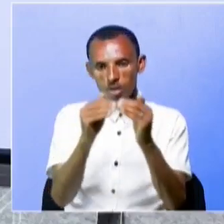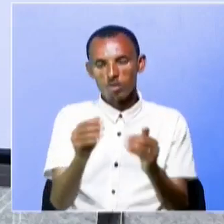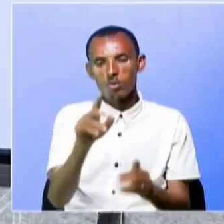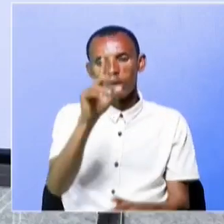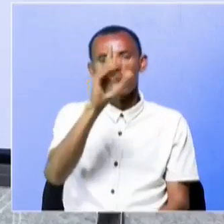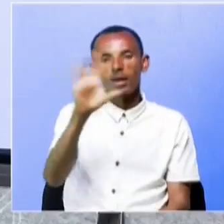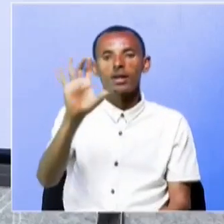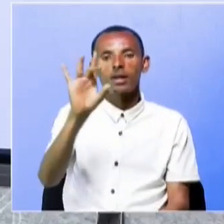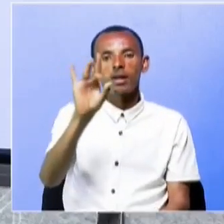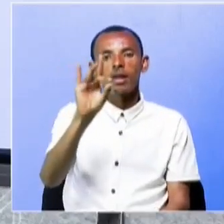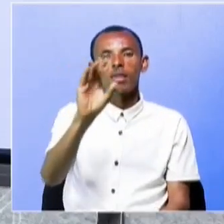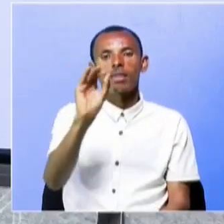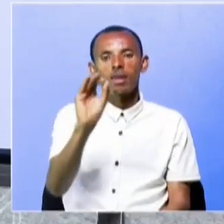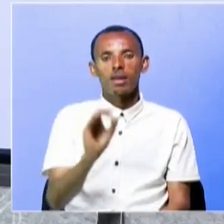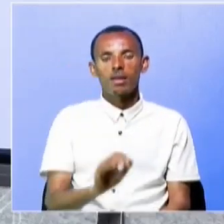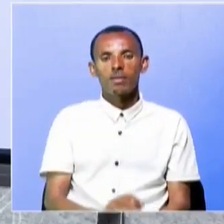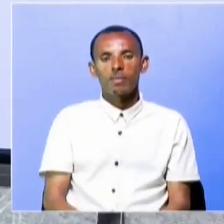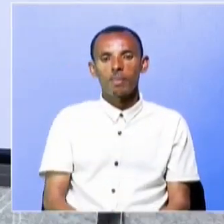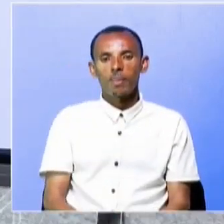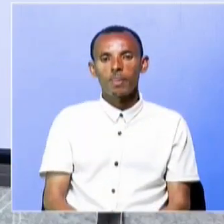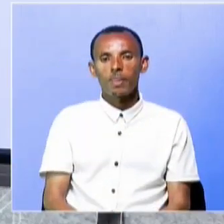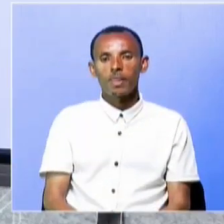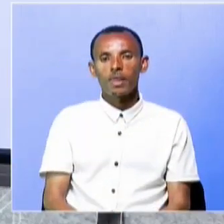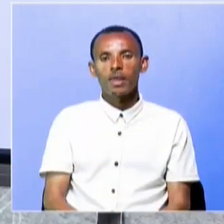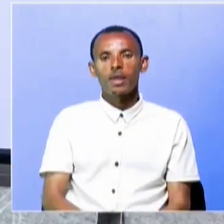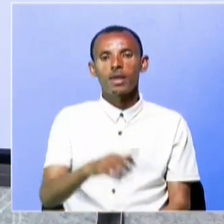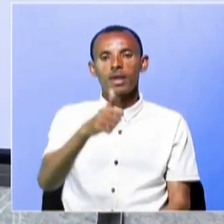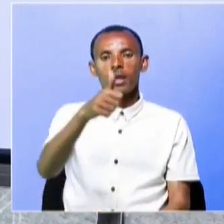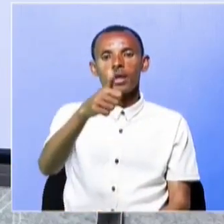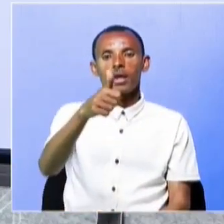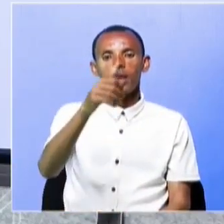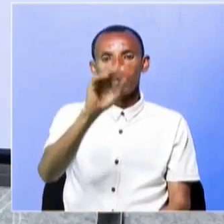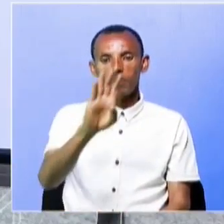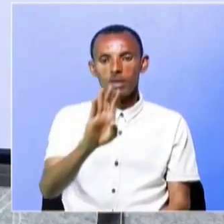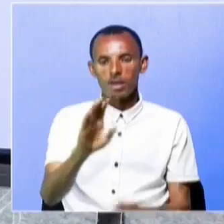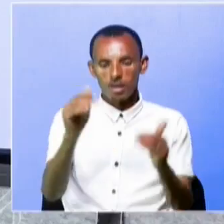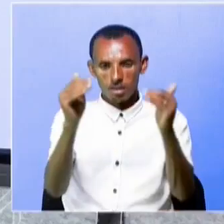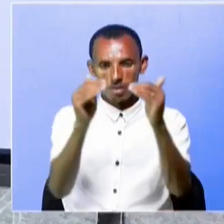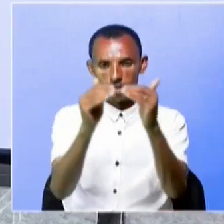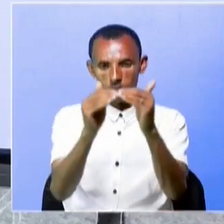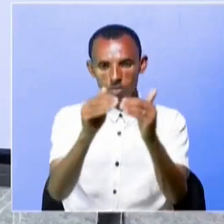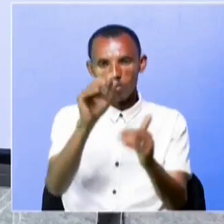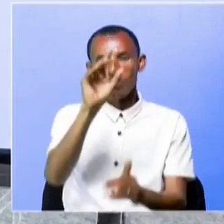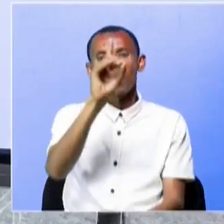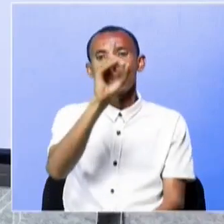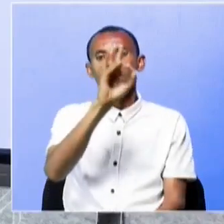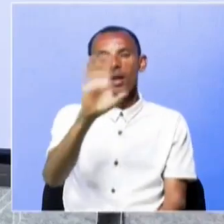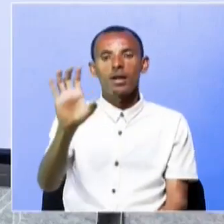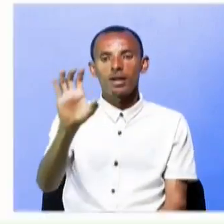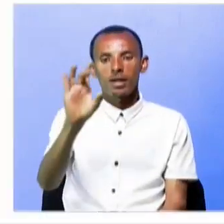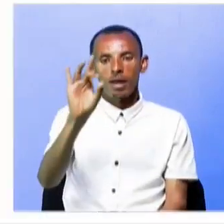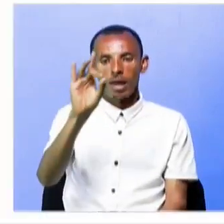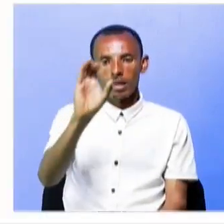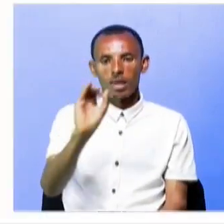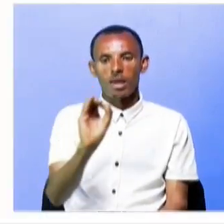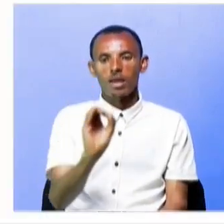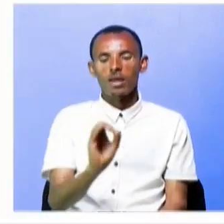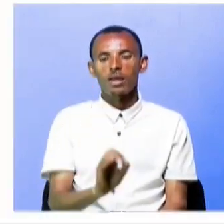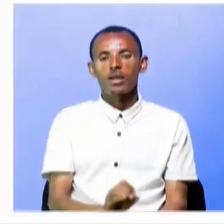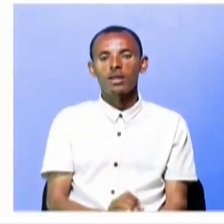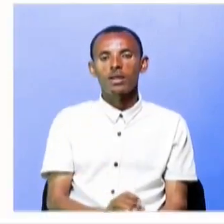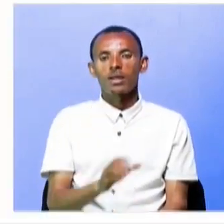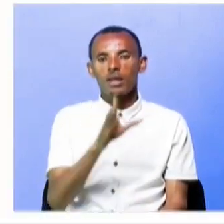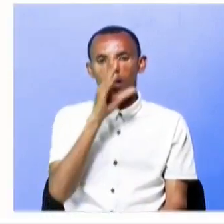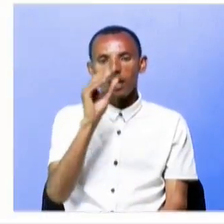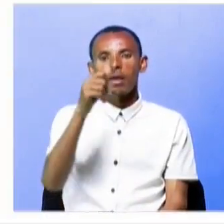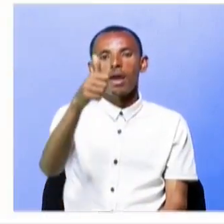The other thing is, so A and B can form supplementary angles. The other thing is A